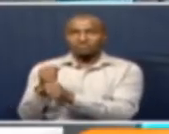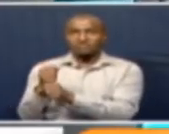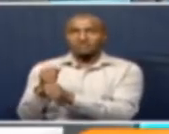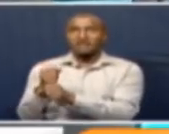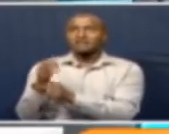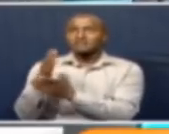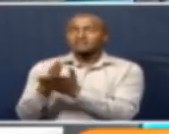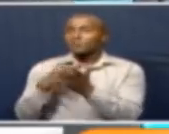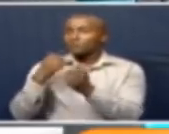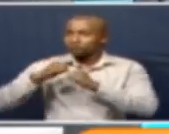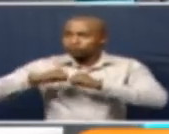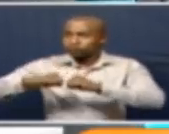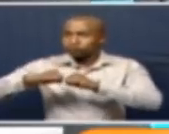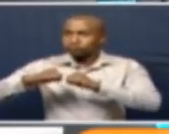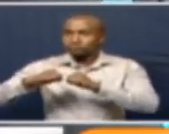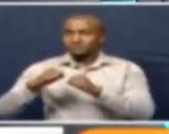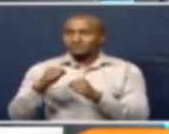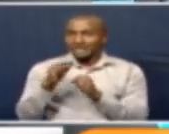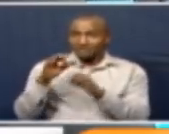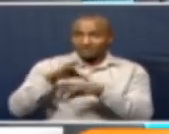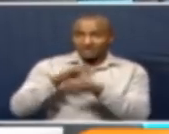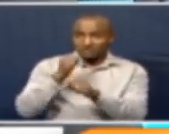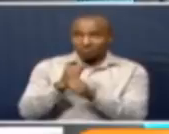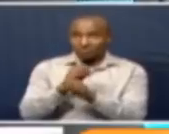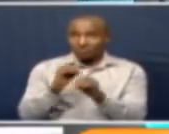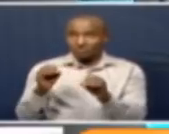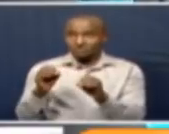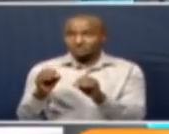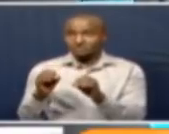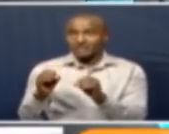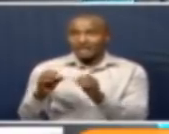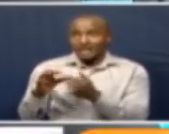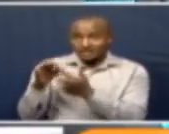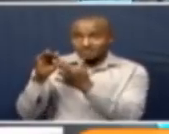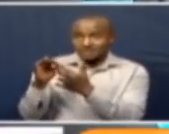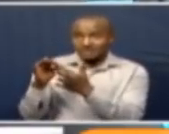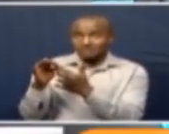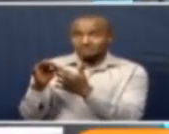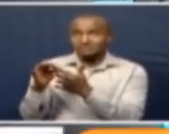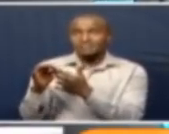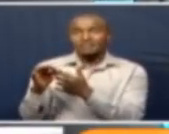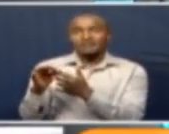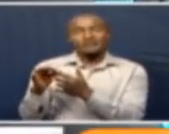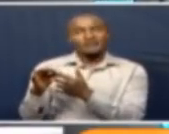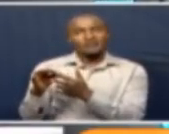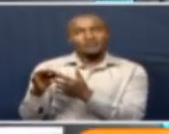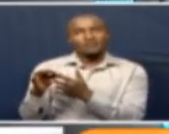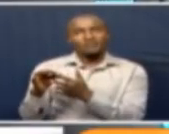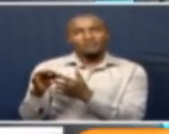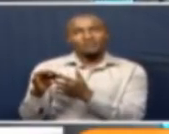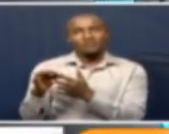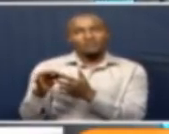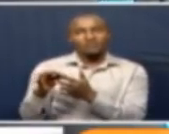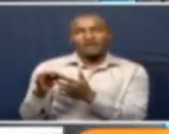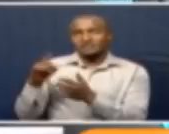have a say in, you know, you, whether you're getting the job or not. Mm-hmm. So especially what I faced most was I was supposed